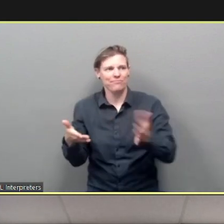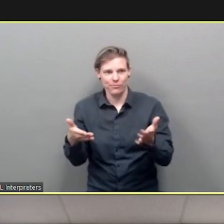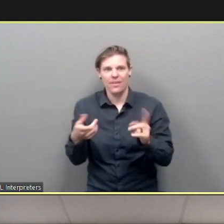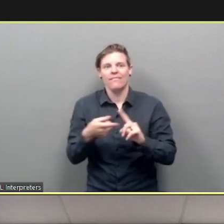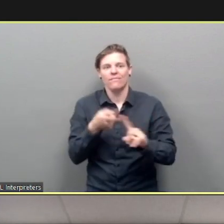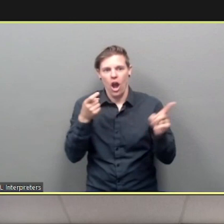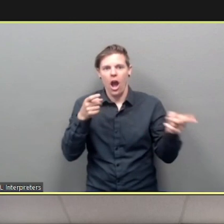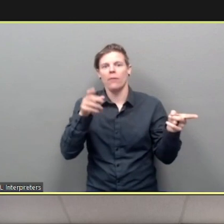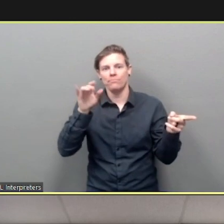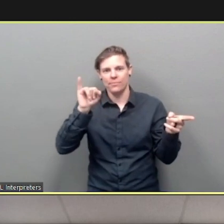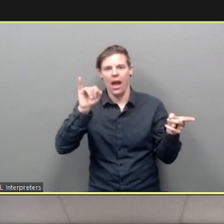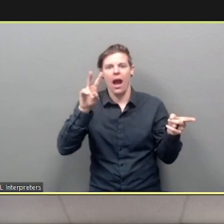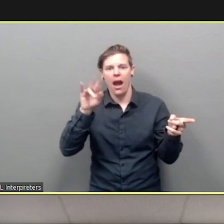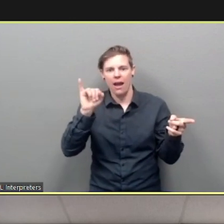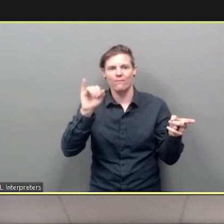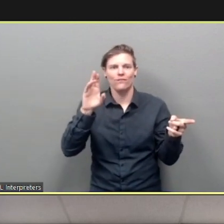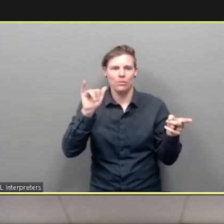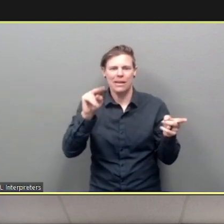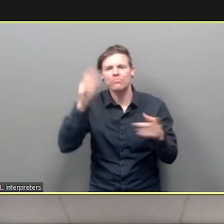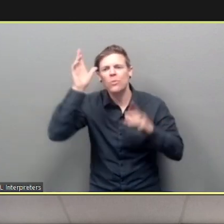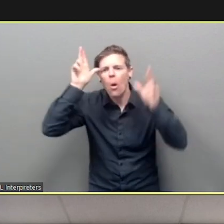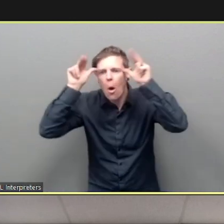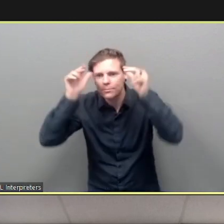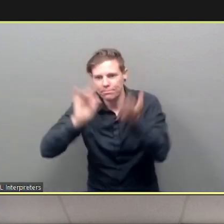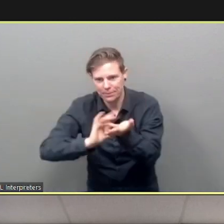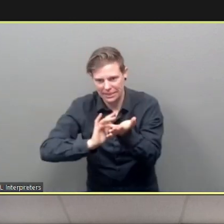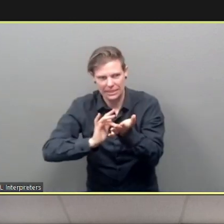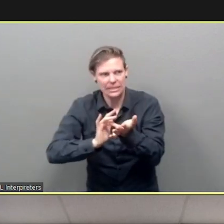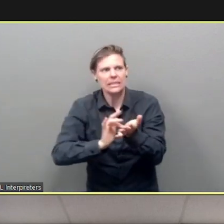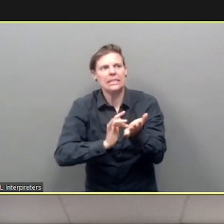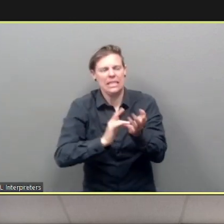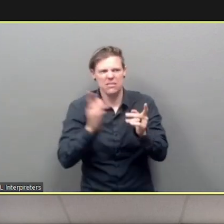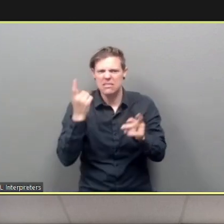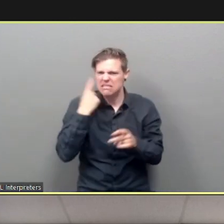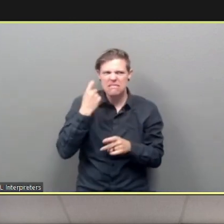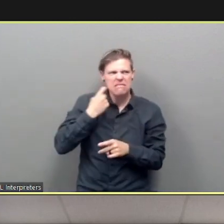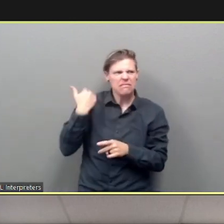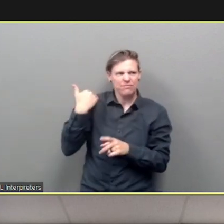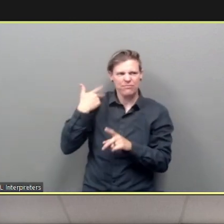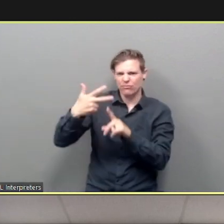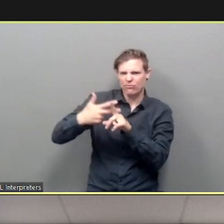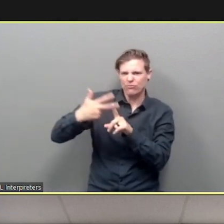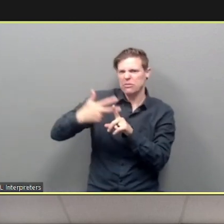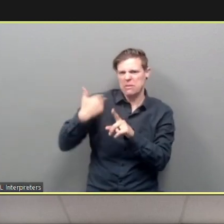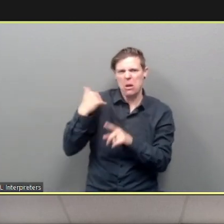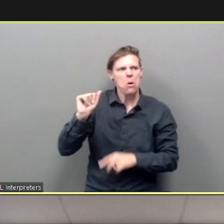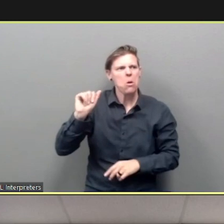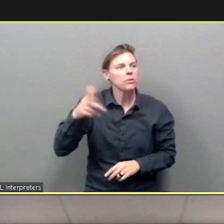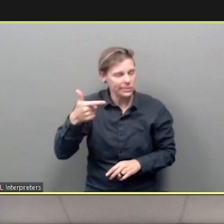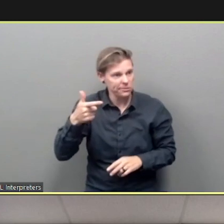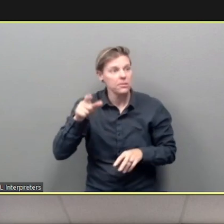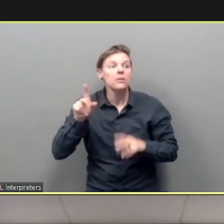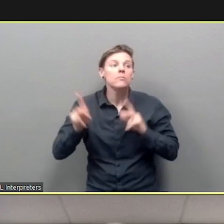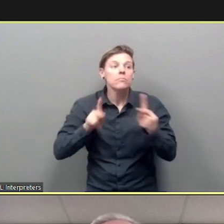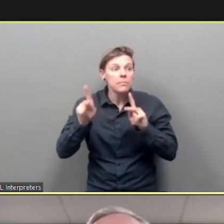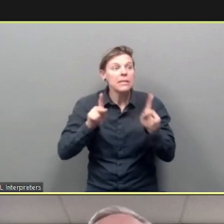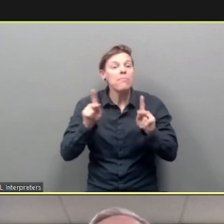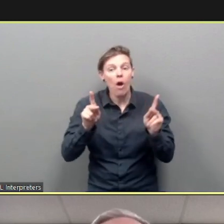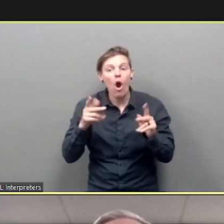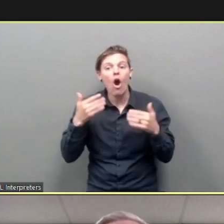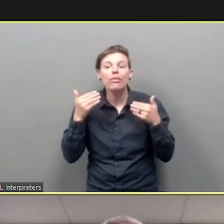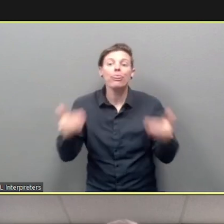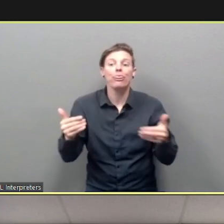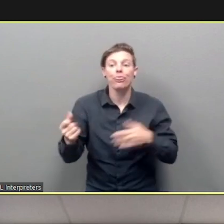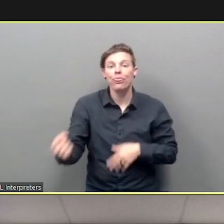that about 3 months ago in August, we had 2 deaths of individuals with COVID who came in the hospital very, very late in